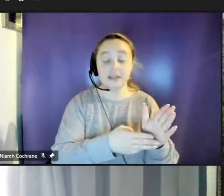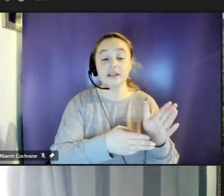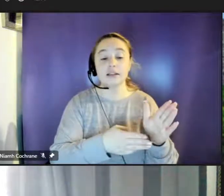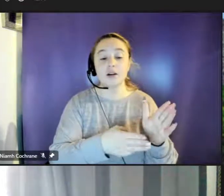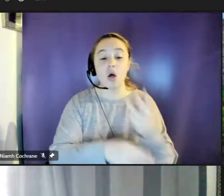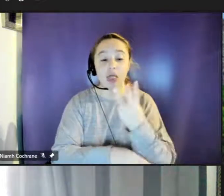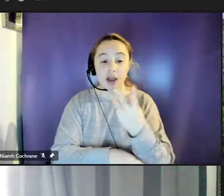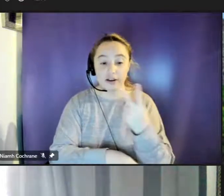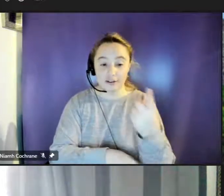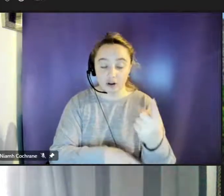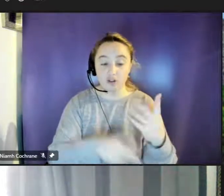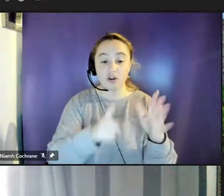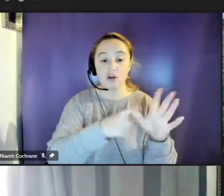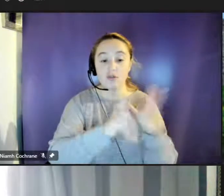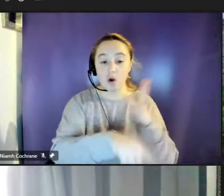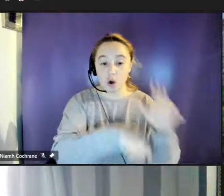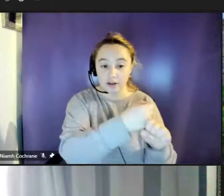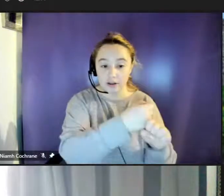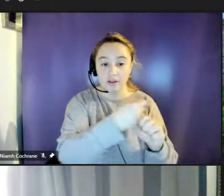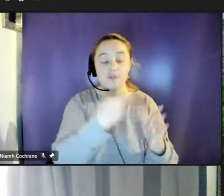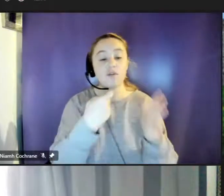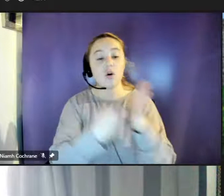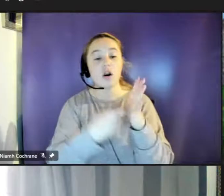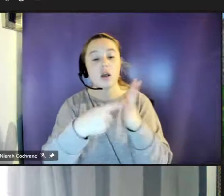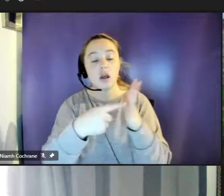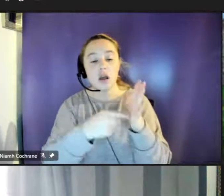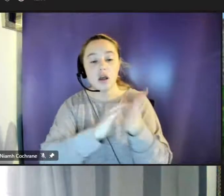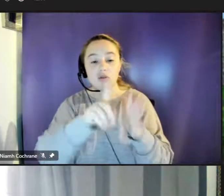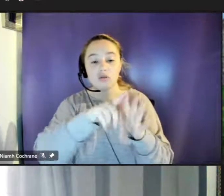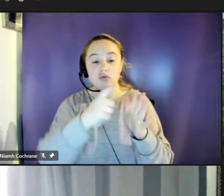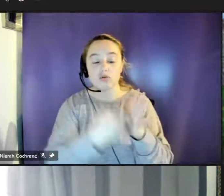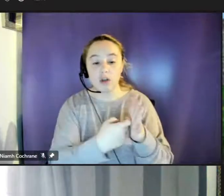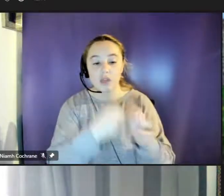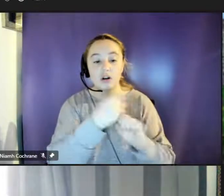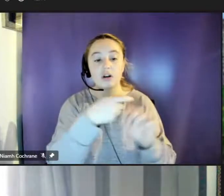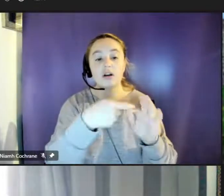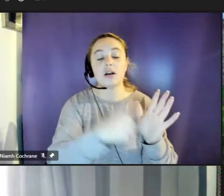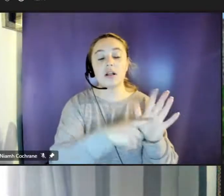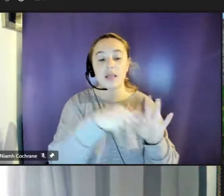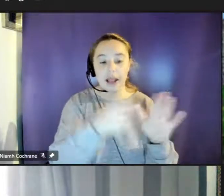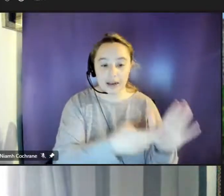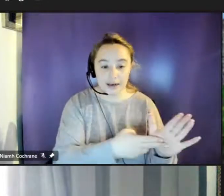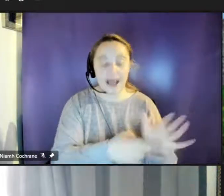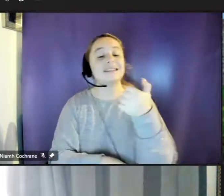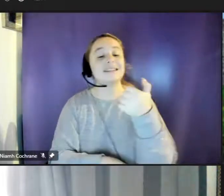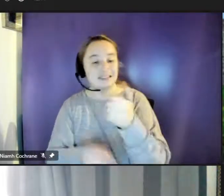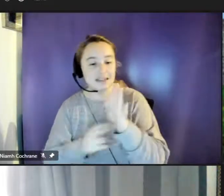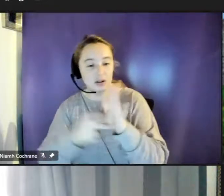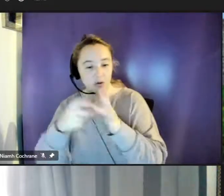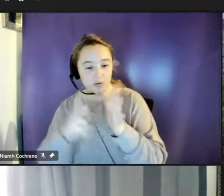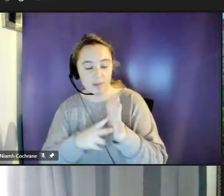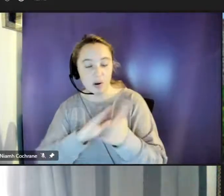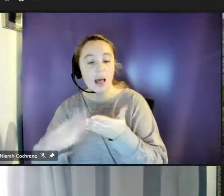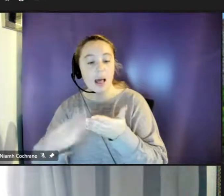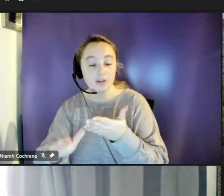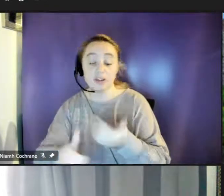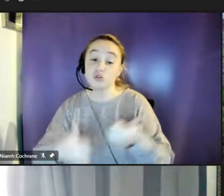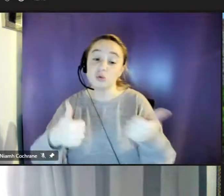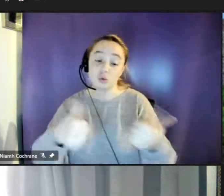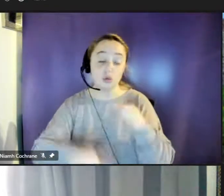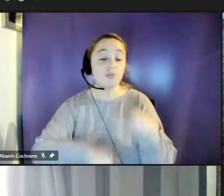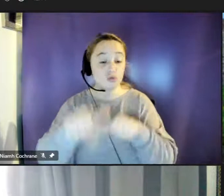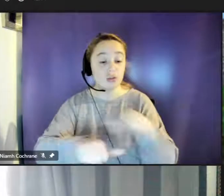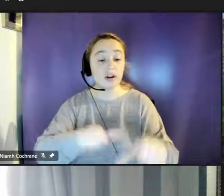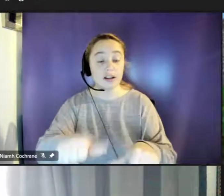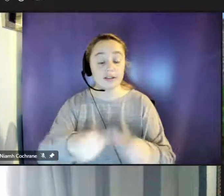the 31st of August for Rutherglen area, and the 16th of November for the Hamilton area. So good progress has been